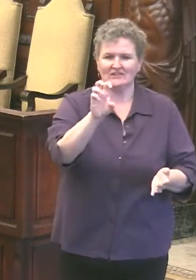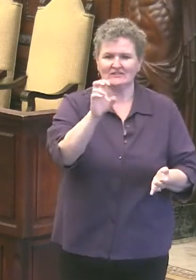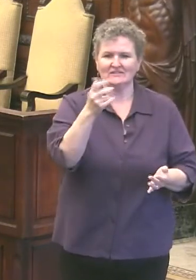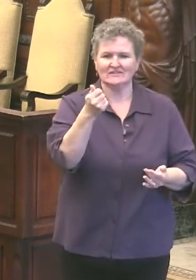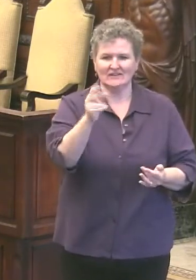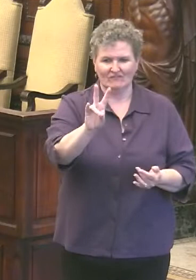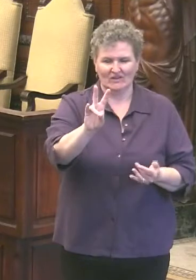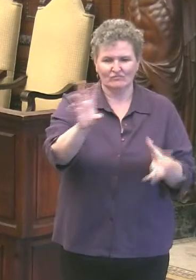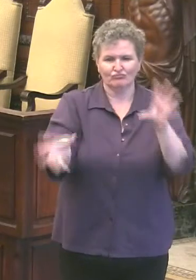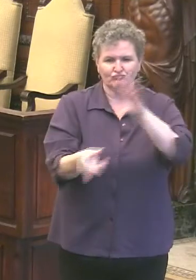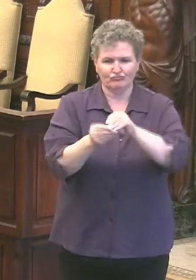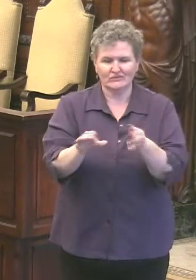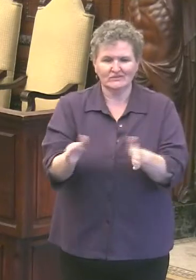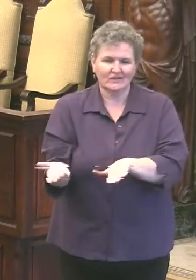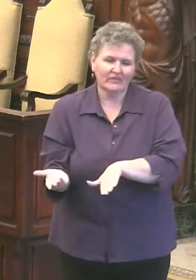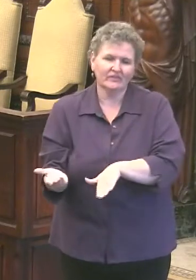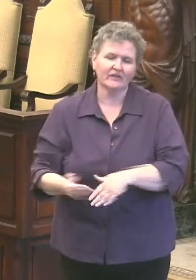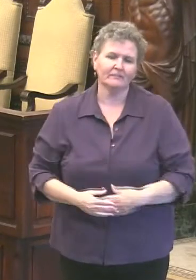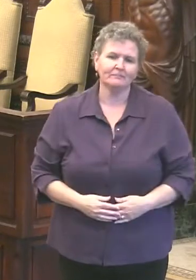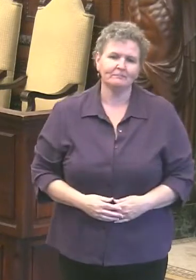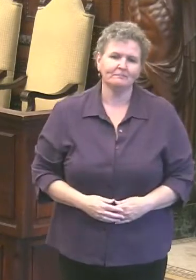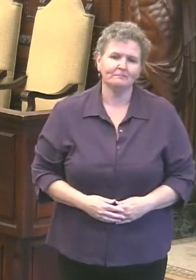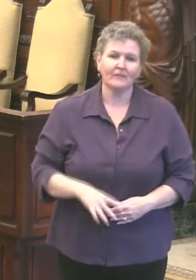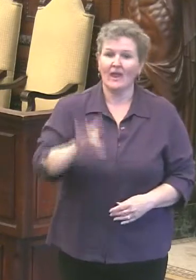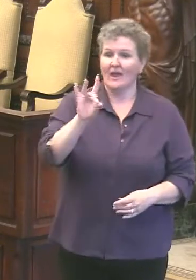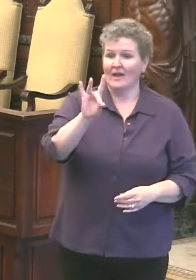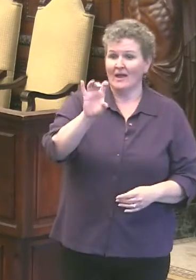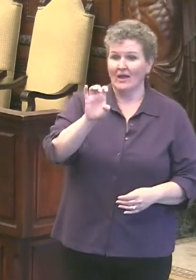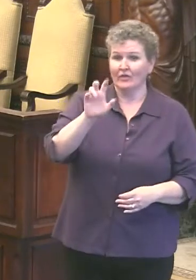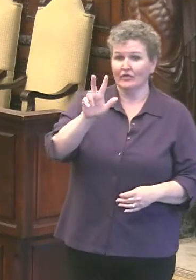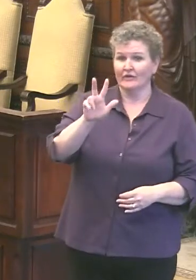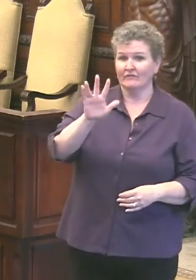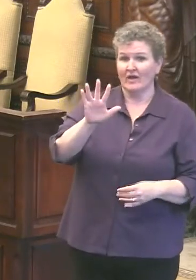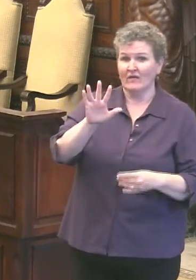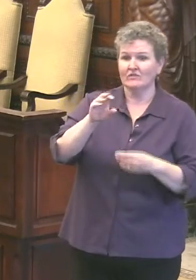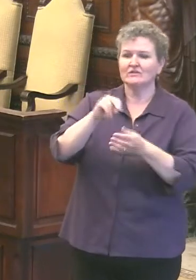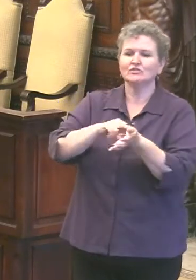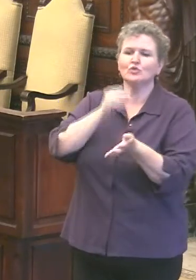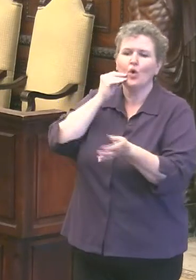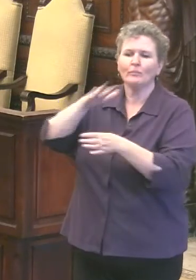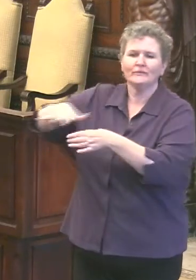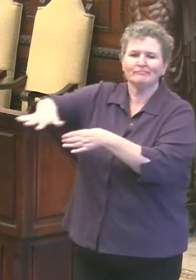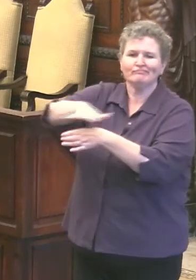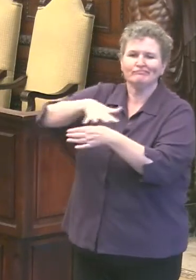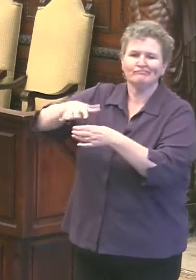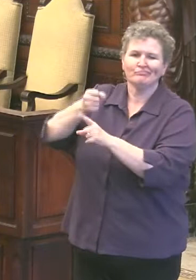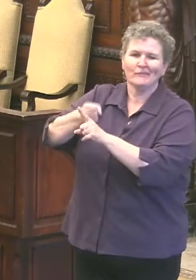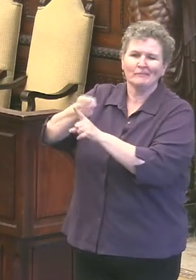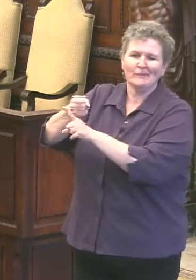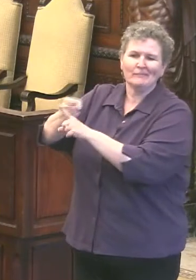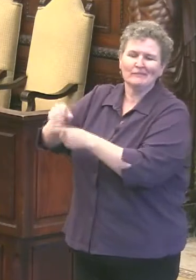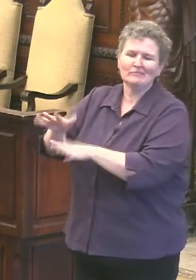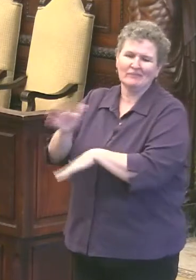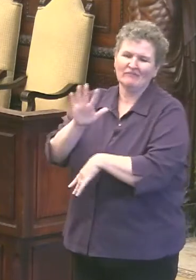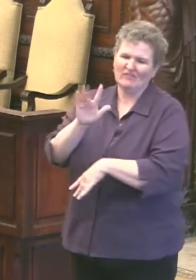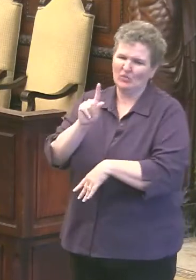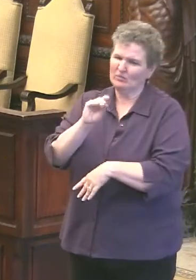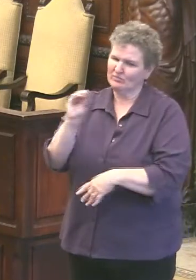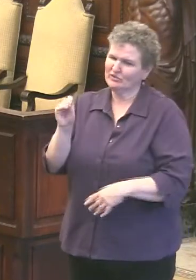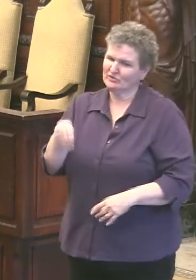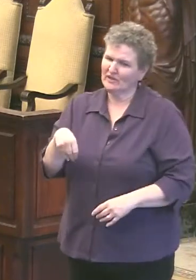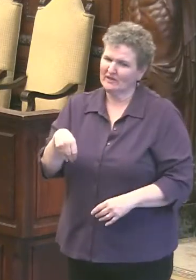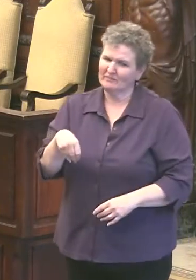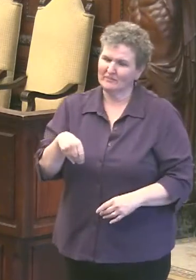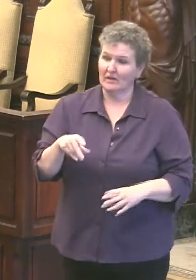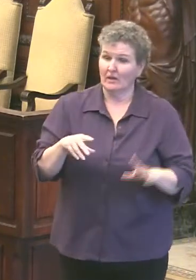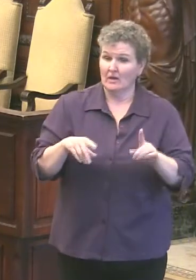1,617. Of which 832 or 51% are in nursing home residents. Now, so far, the last week, the week that ended last